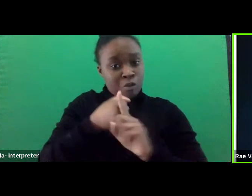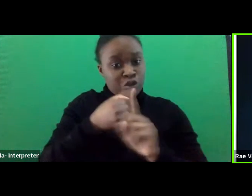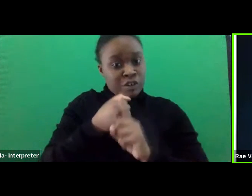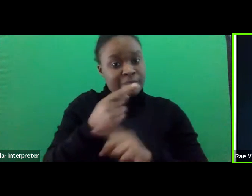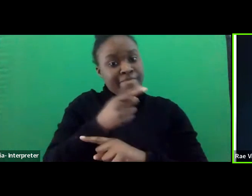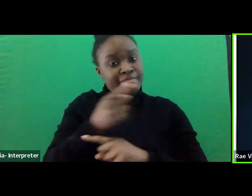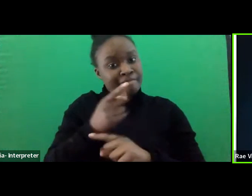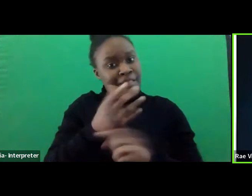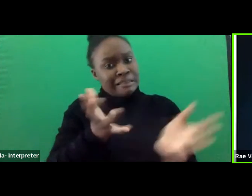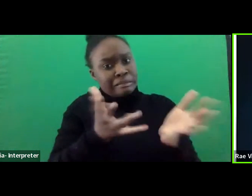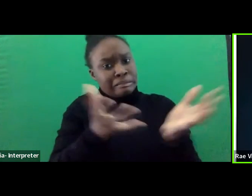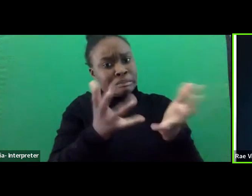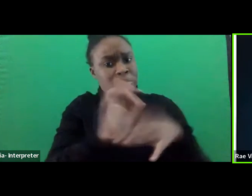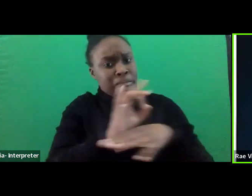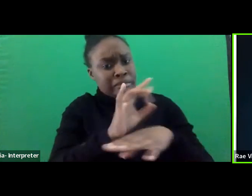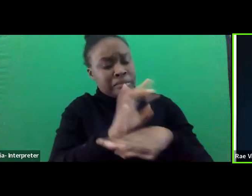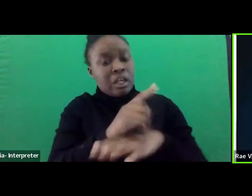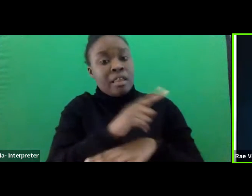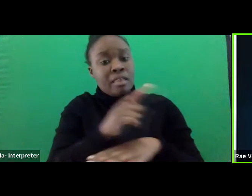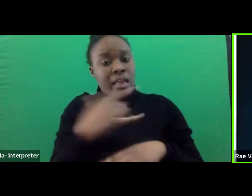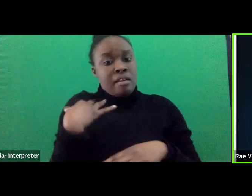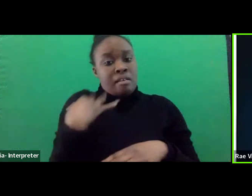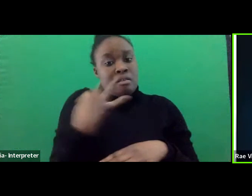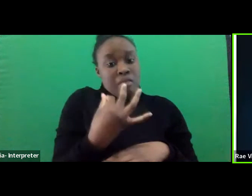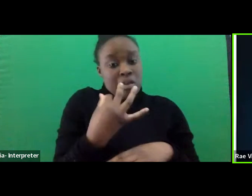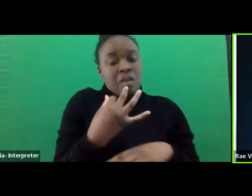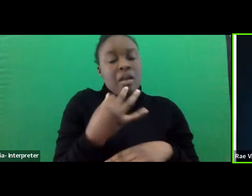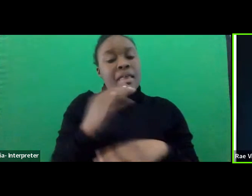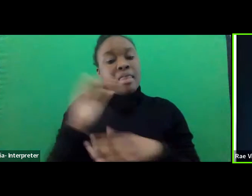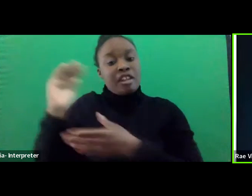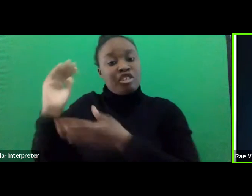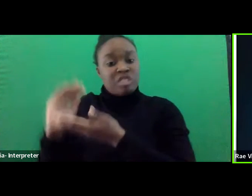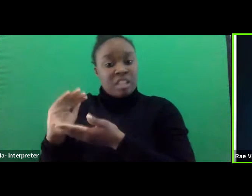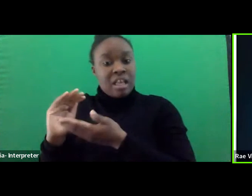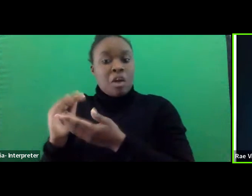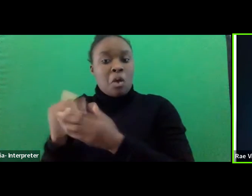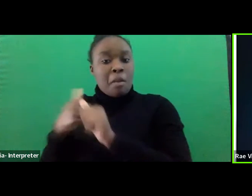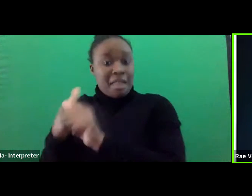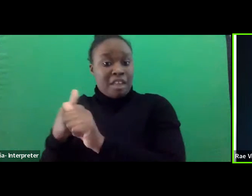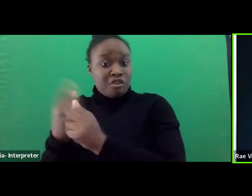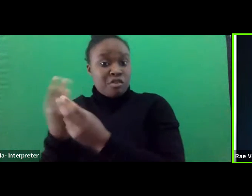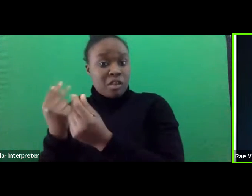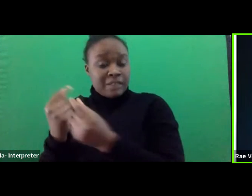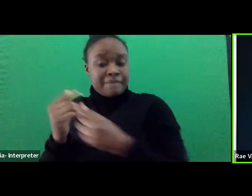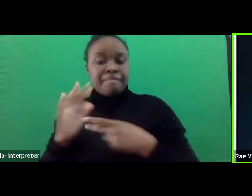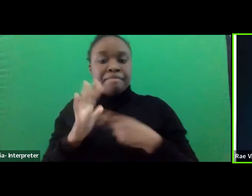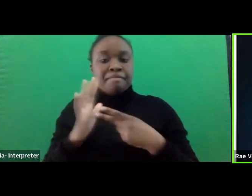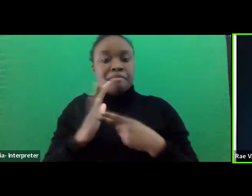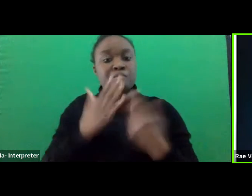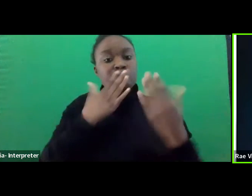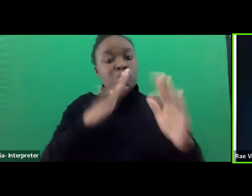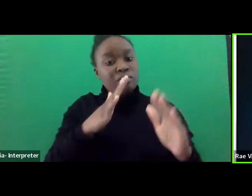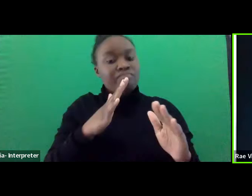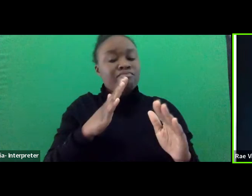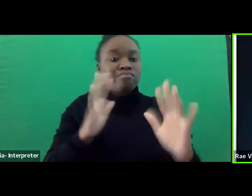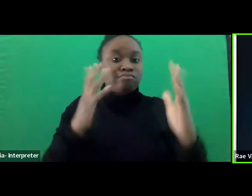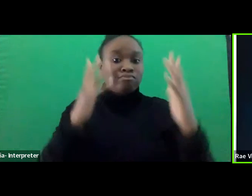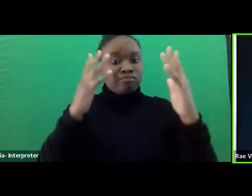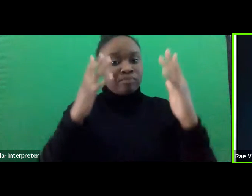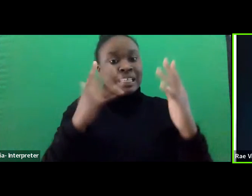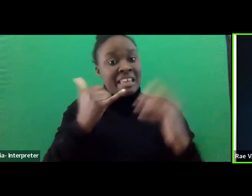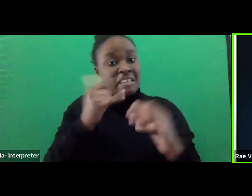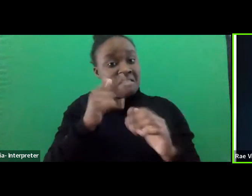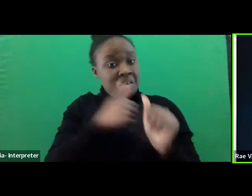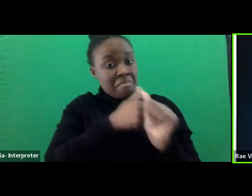voluntary compliance by decreasing compliance costs. 2, the provision of incentives for voluntary